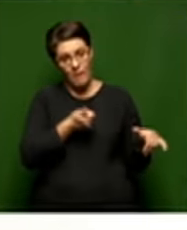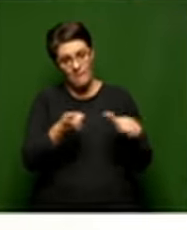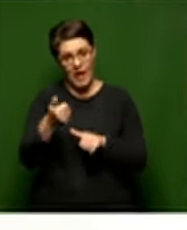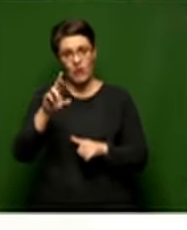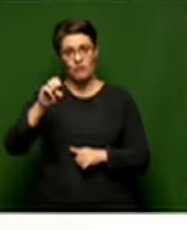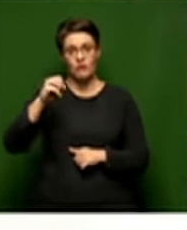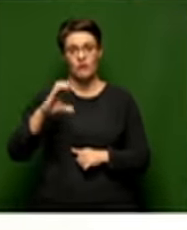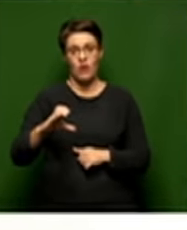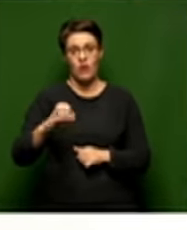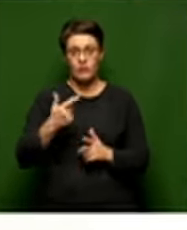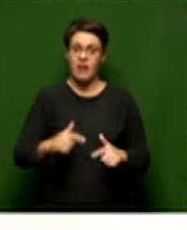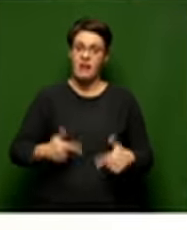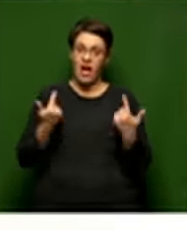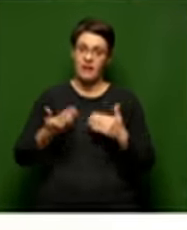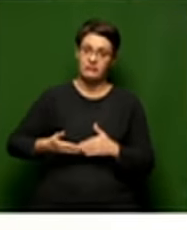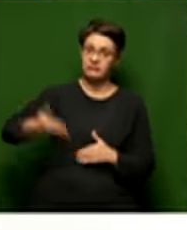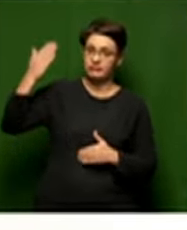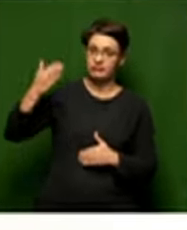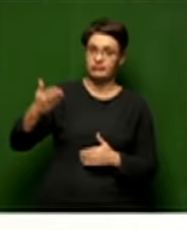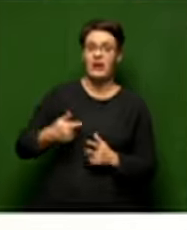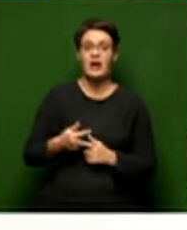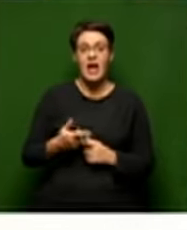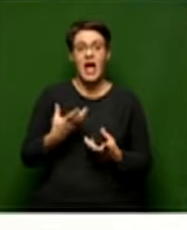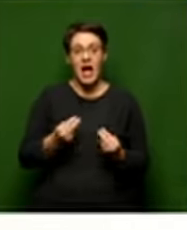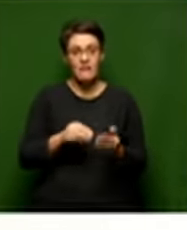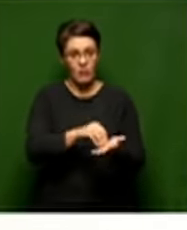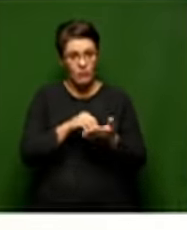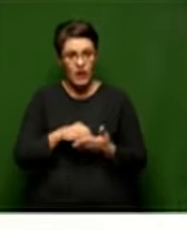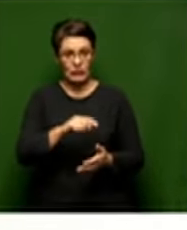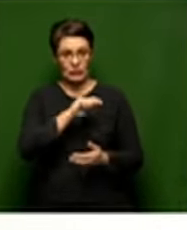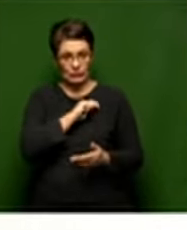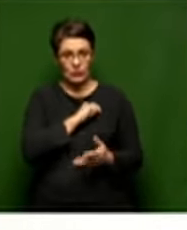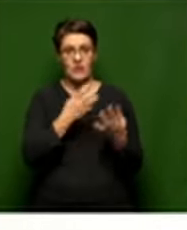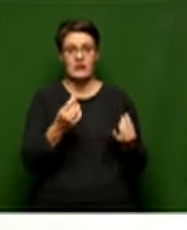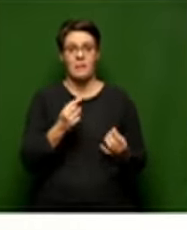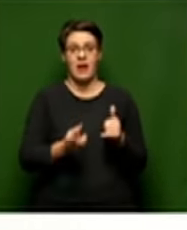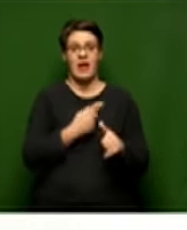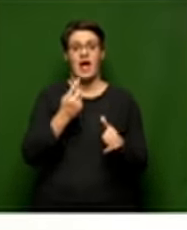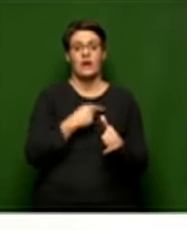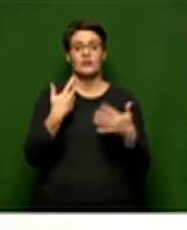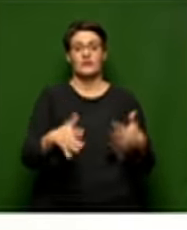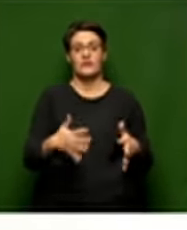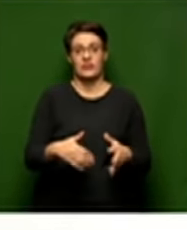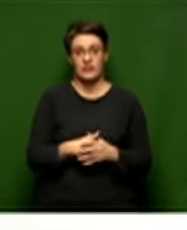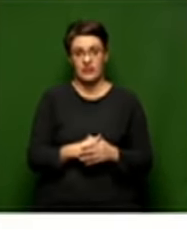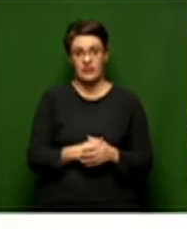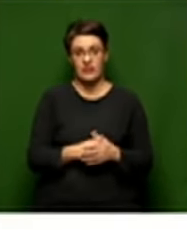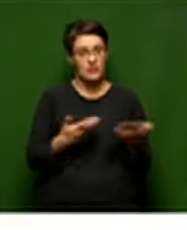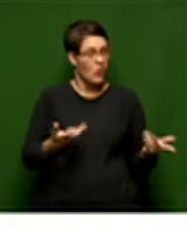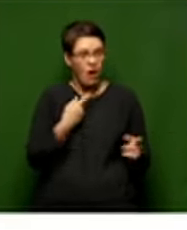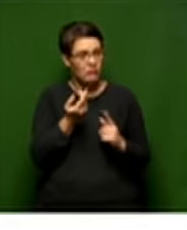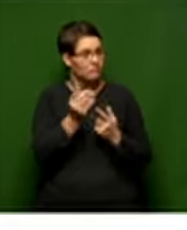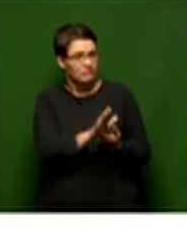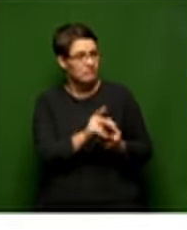because you'll see that live screen behind Sakina bringing in the actual number of votes that have been counted so far. Sakina, how's that